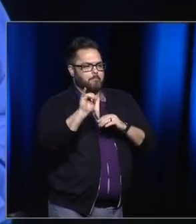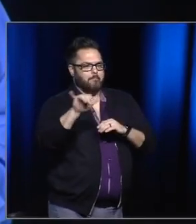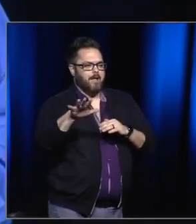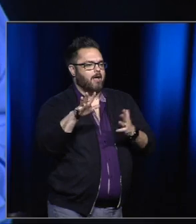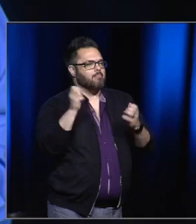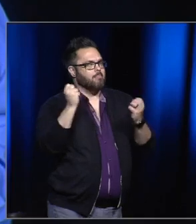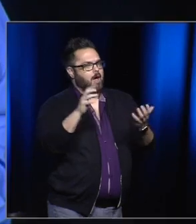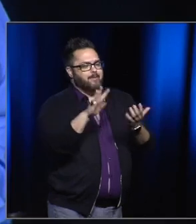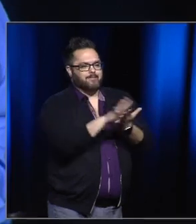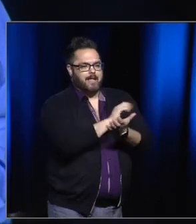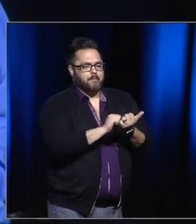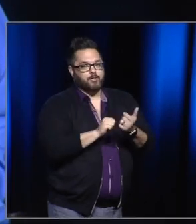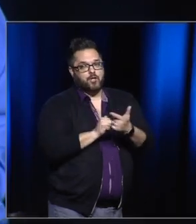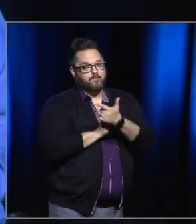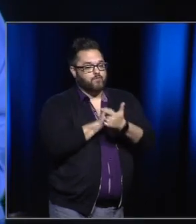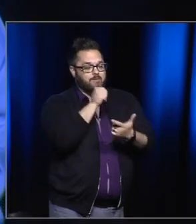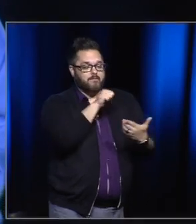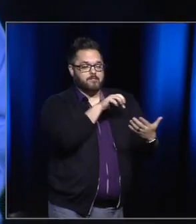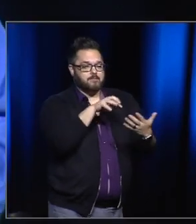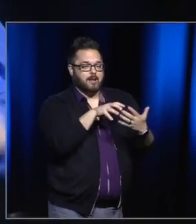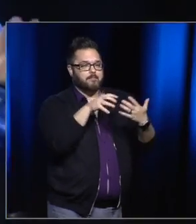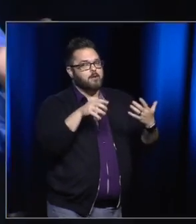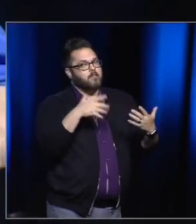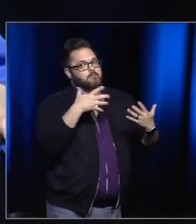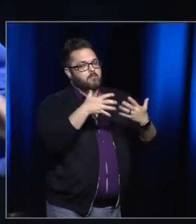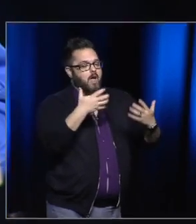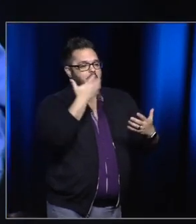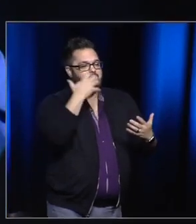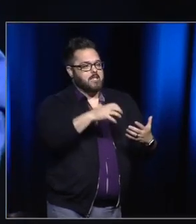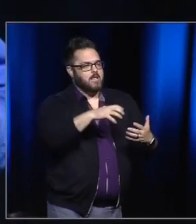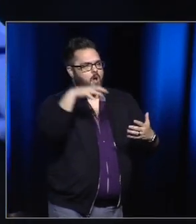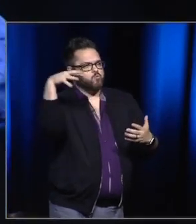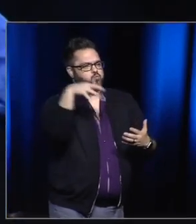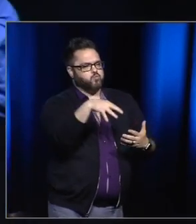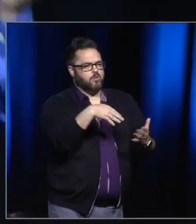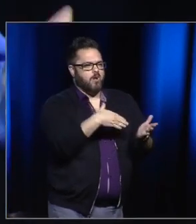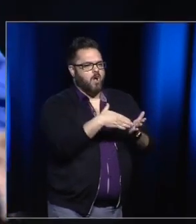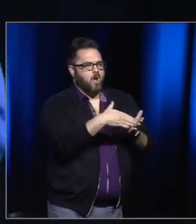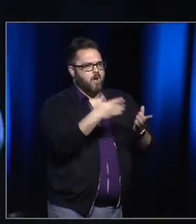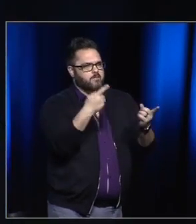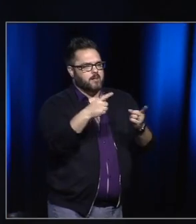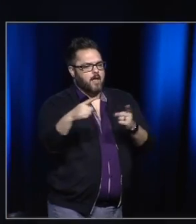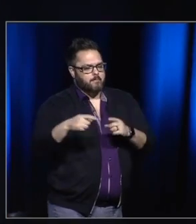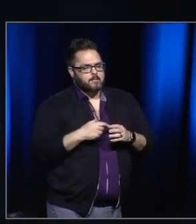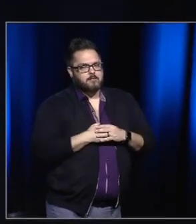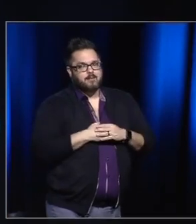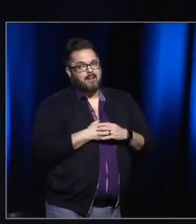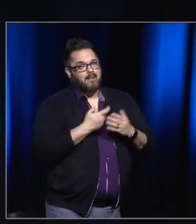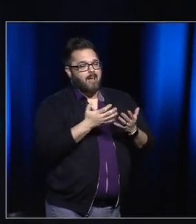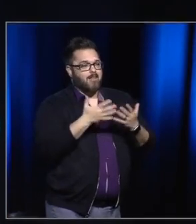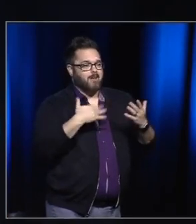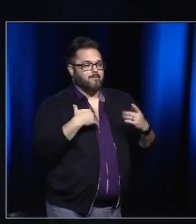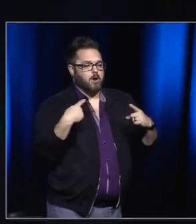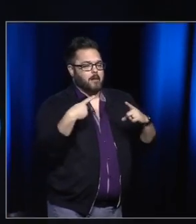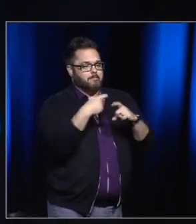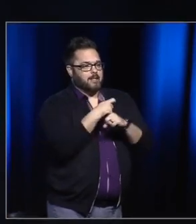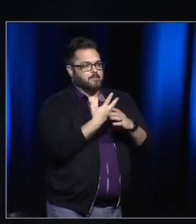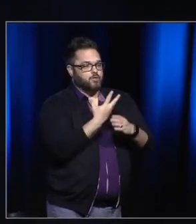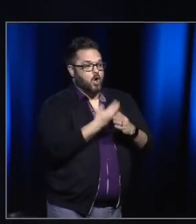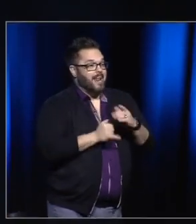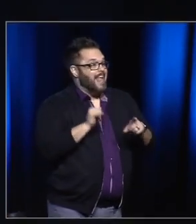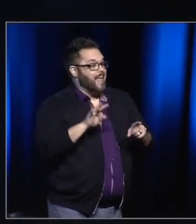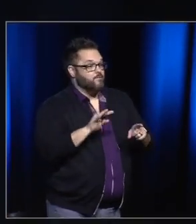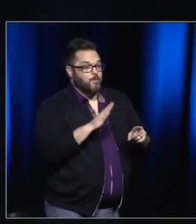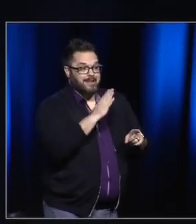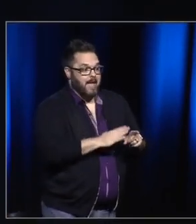never studied up there and there was lots of heat waves and basically the population got reduced to very little and all this complexity was gone. If we hadn't studied them, we'd never know it